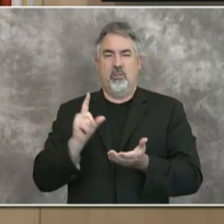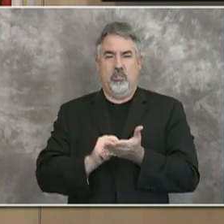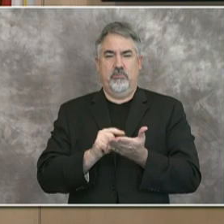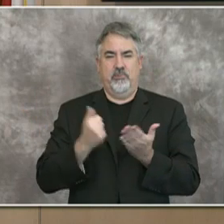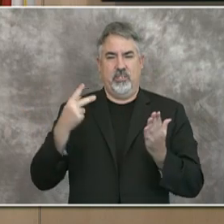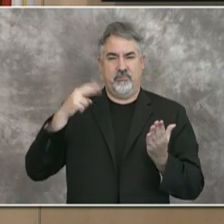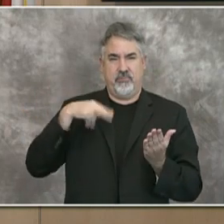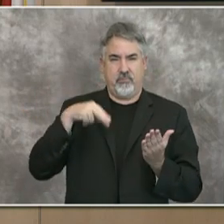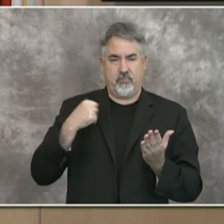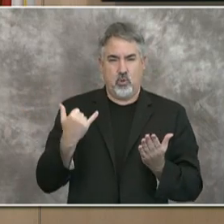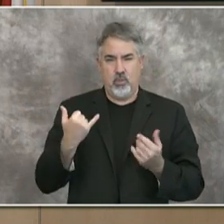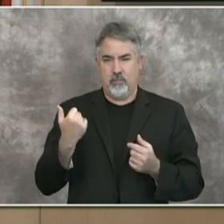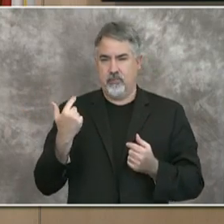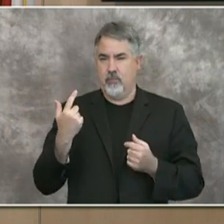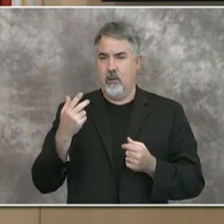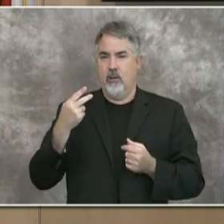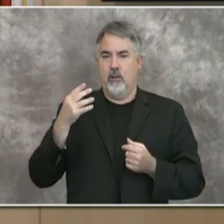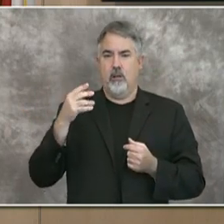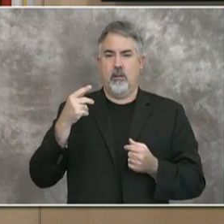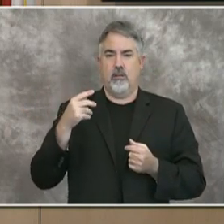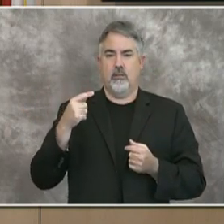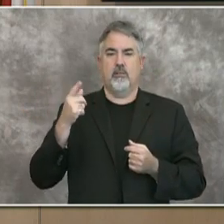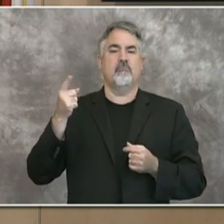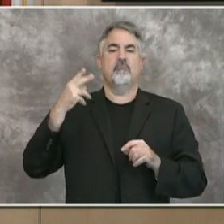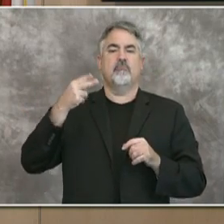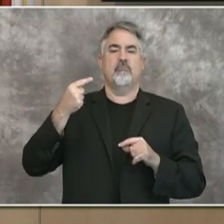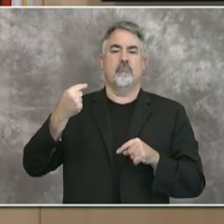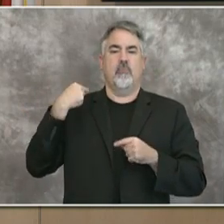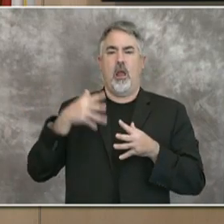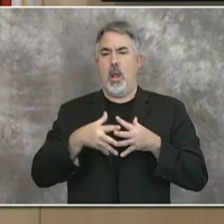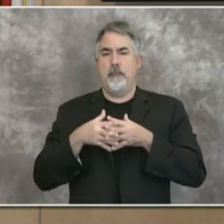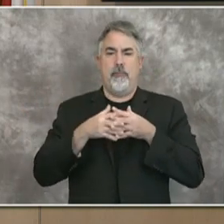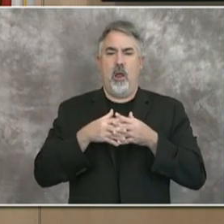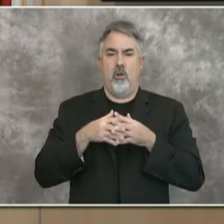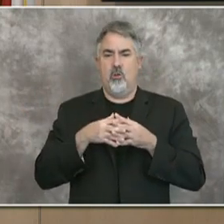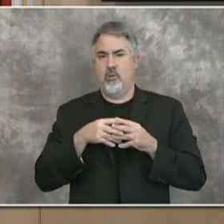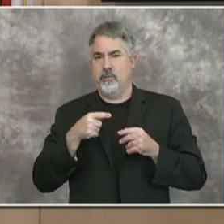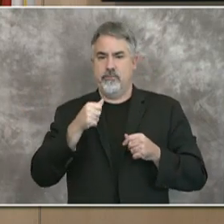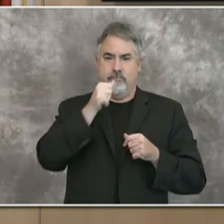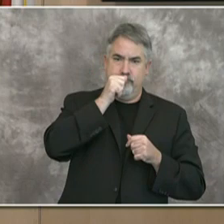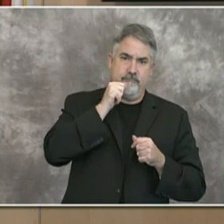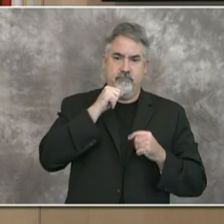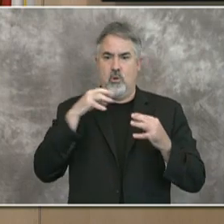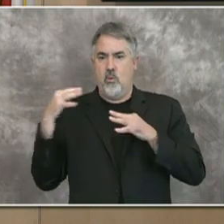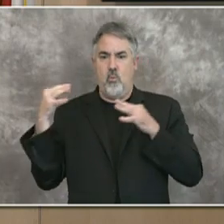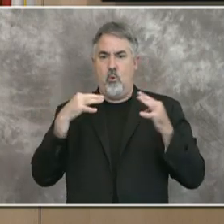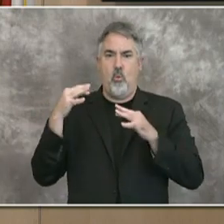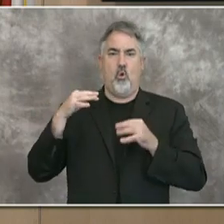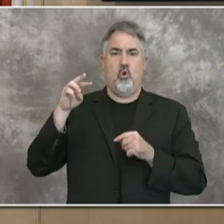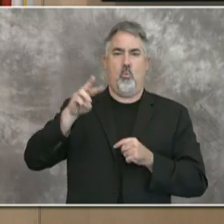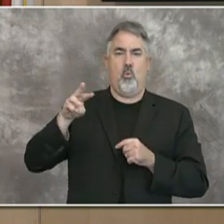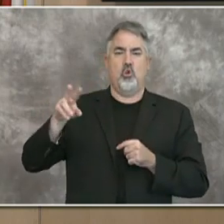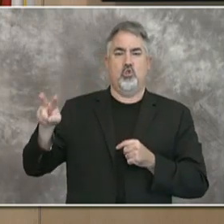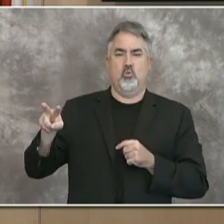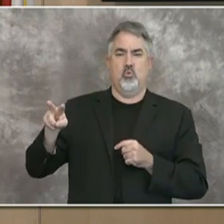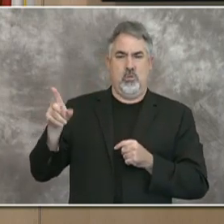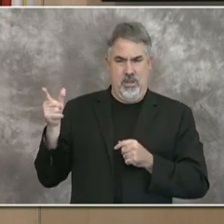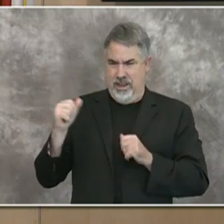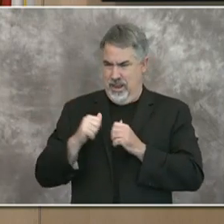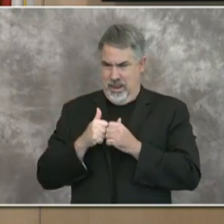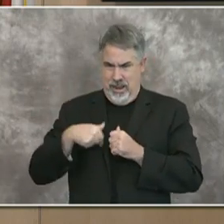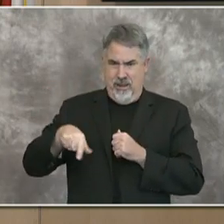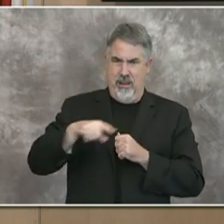from the archives column about Americans enduring wartime shortages during World War II. It mentioned